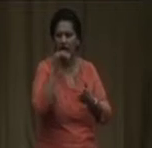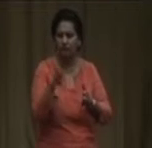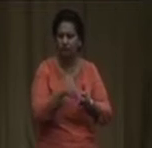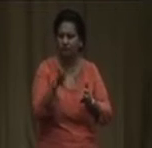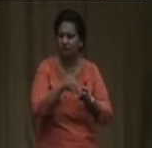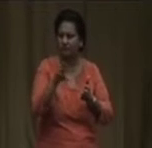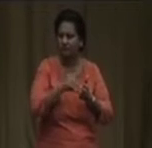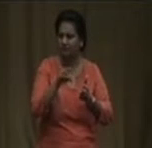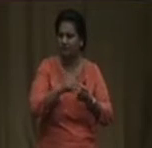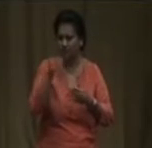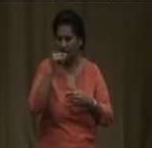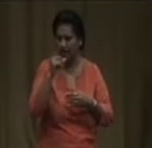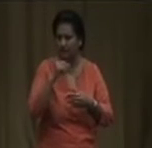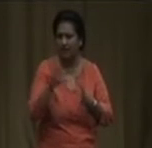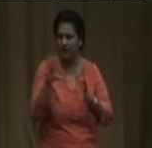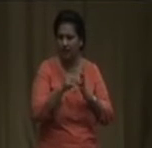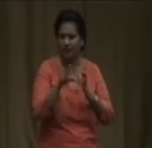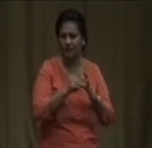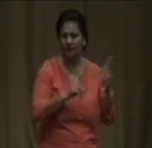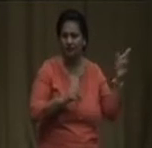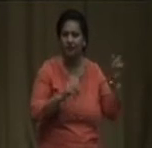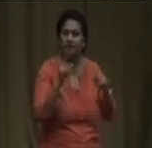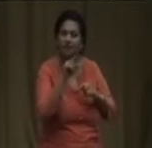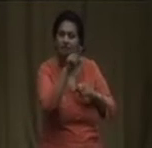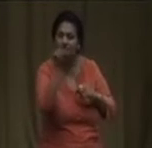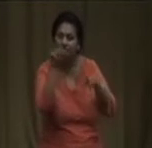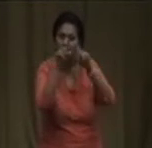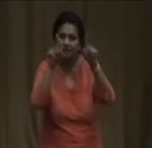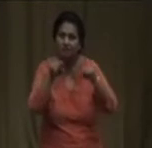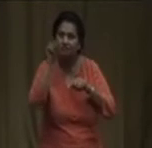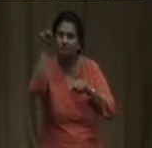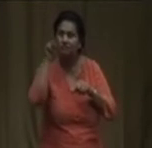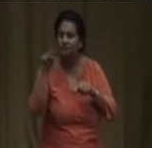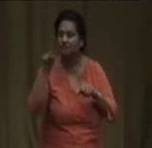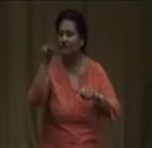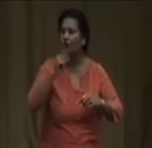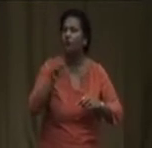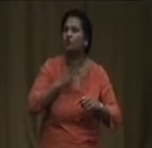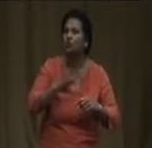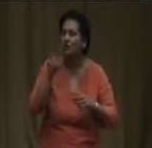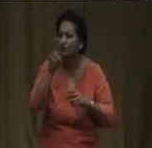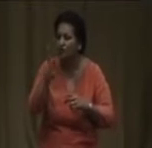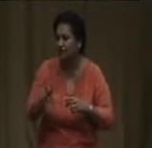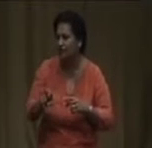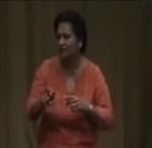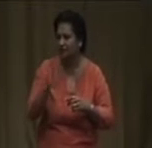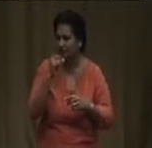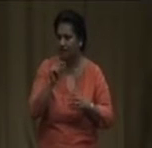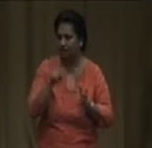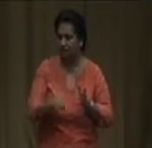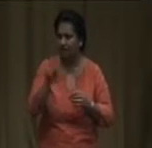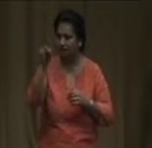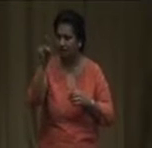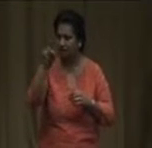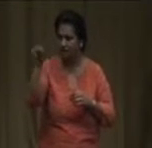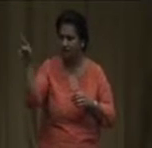And being openly licensed, you can go and pick out the aspects of that business model that work for your own context.